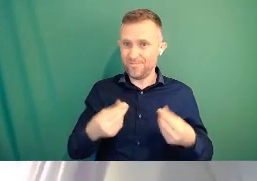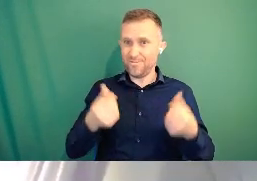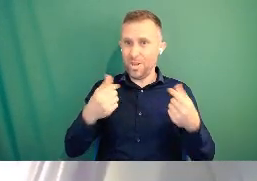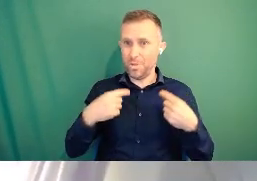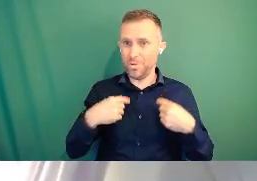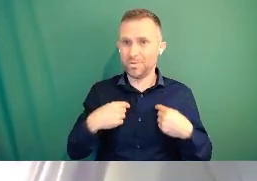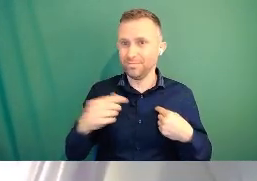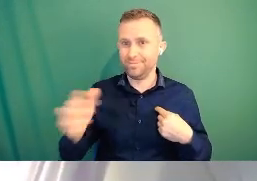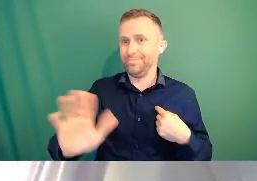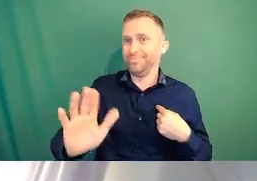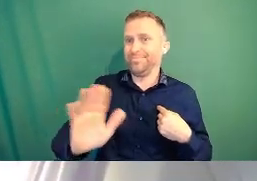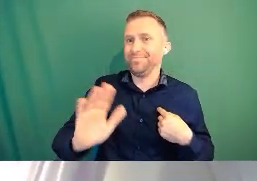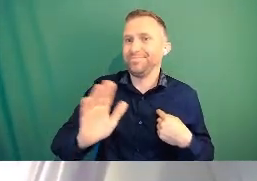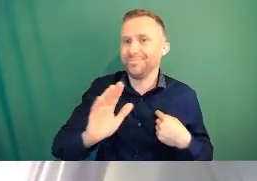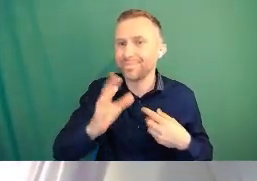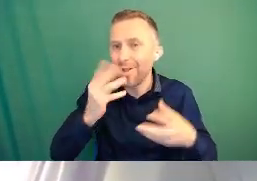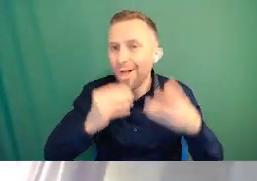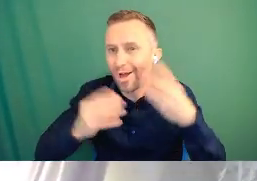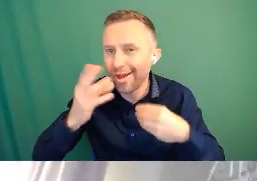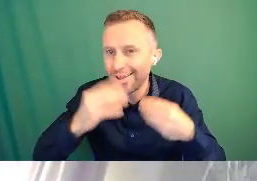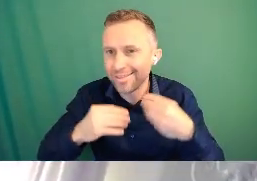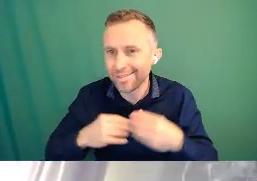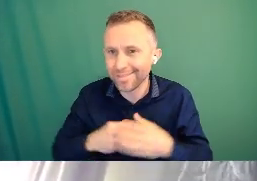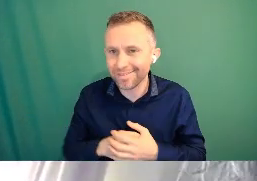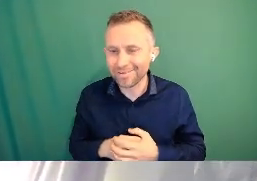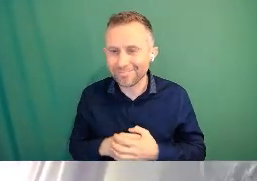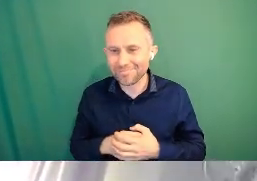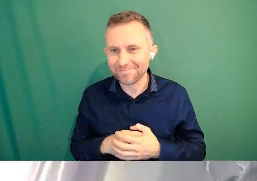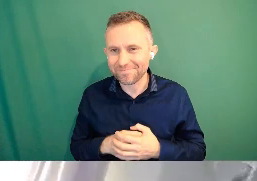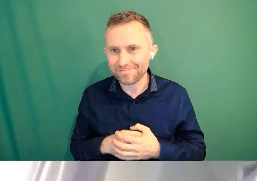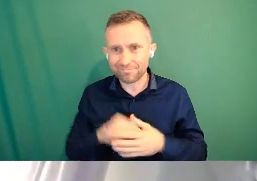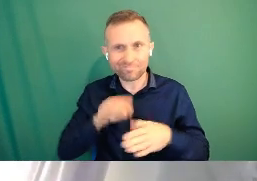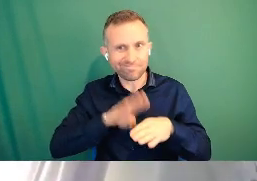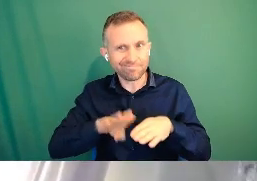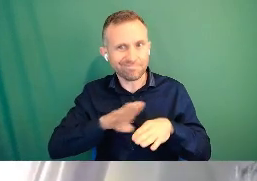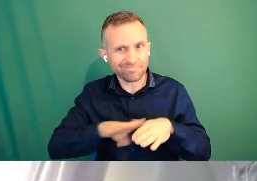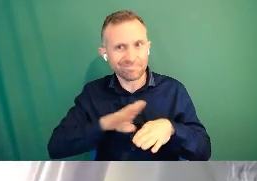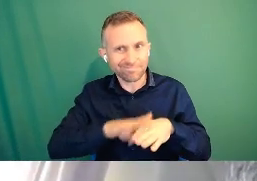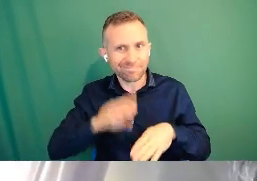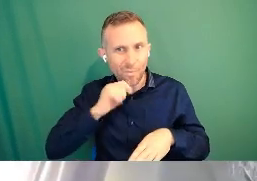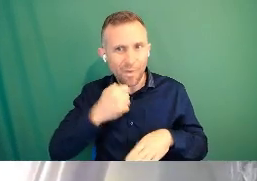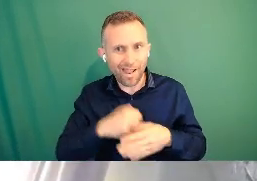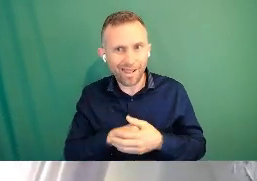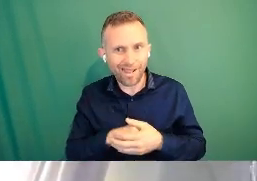up all those sounds. But eventually, I'll get to the top of that pyramid, hopefully. Thank you.